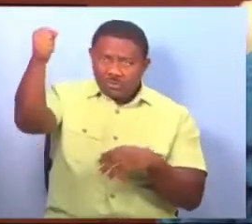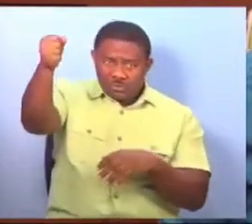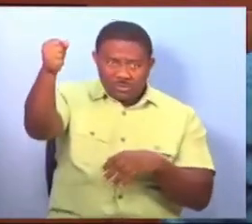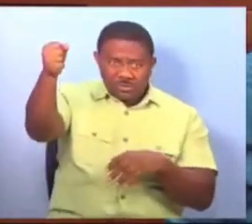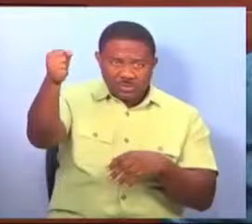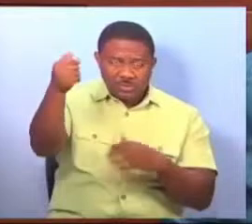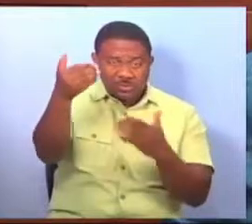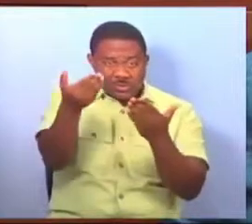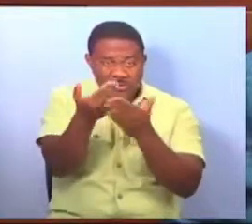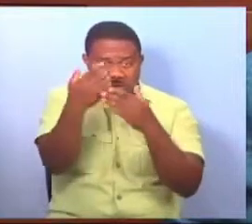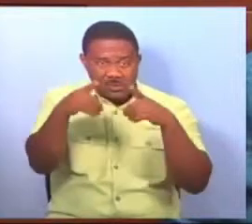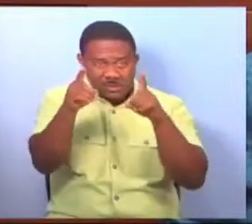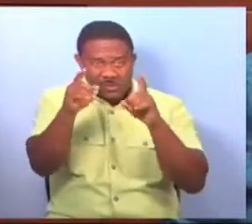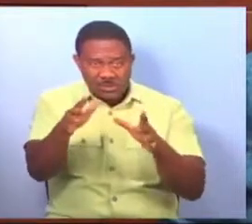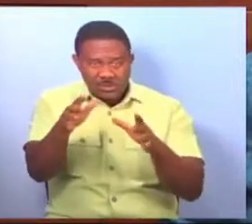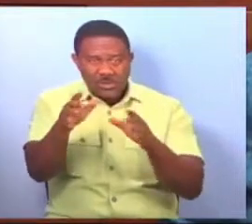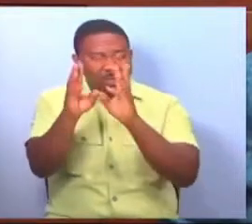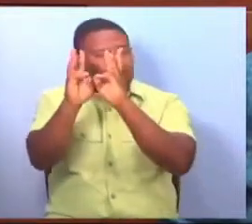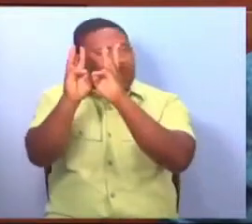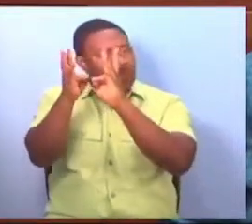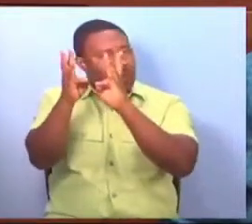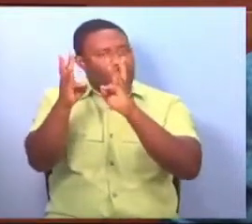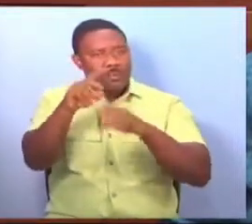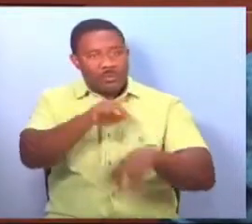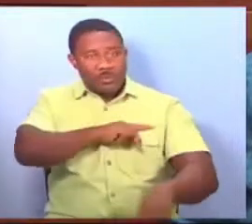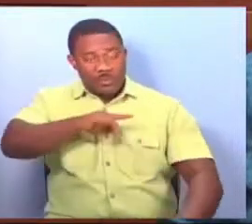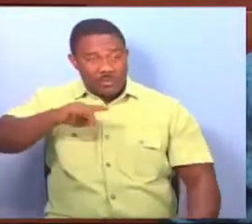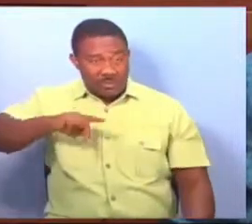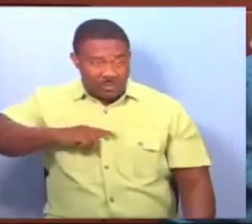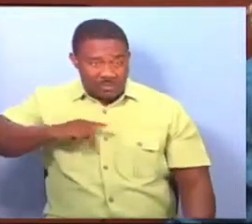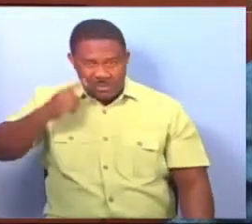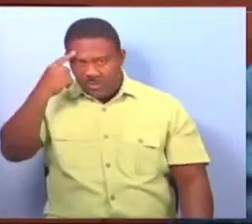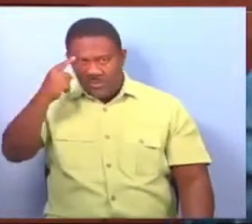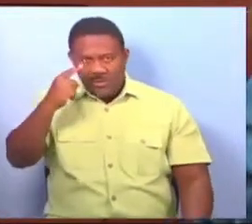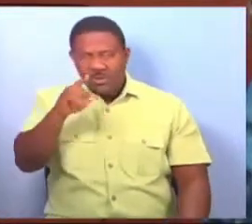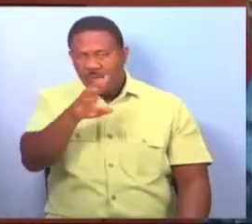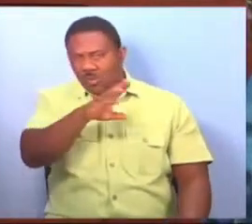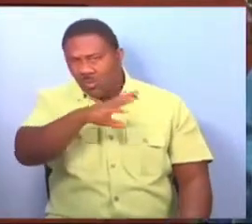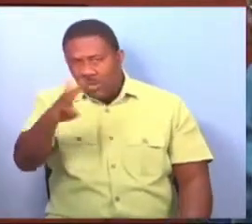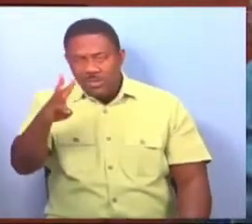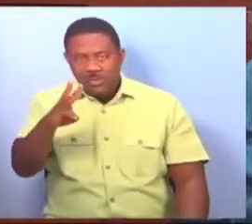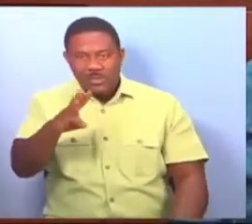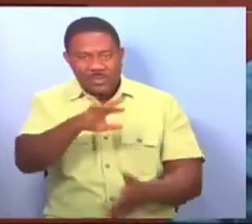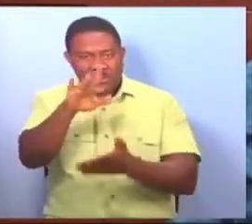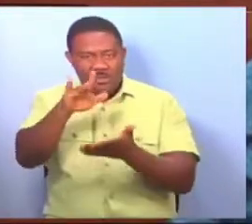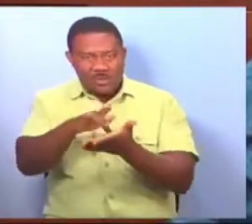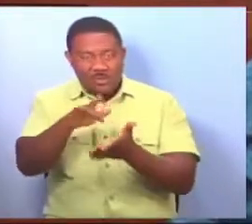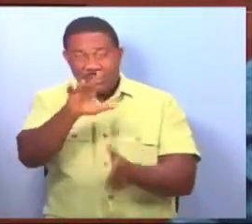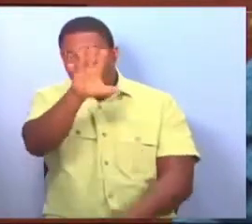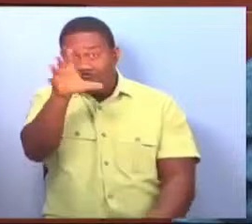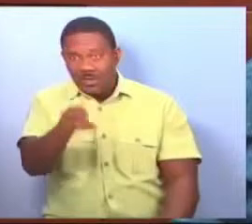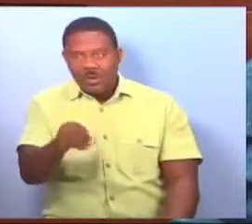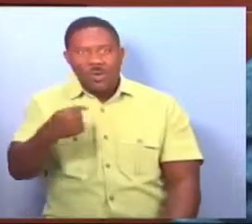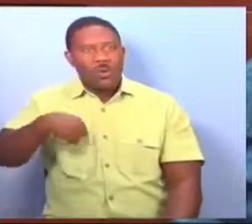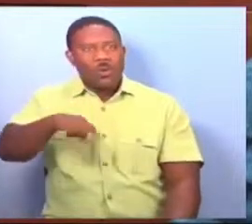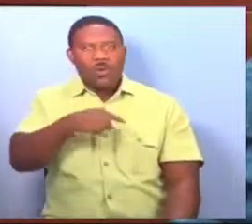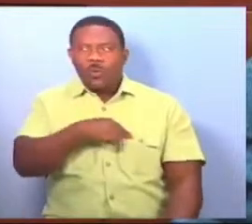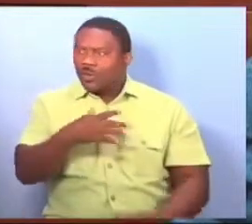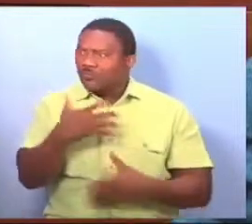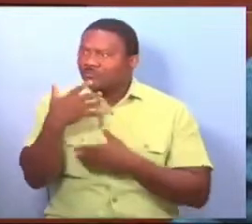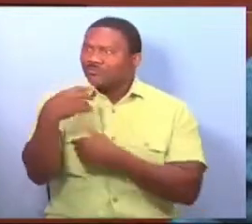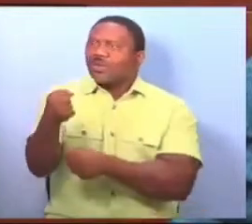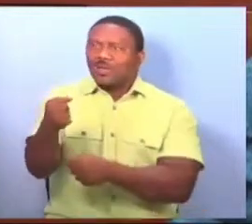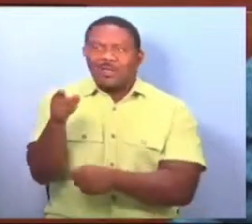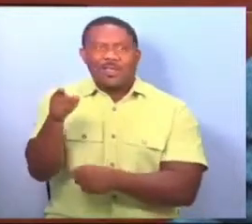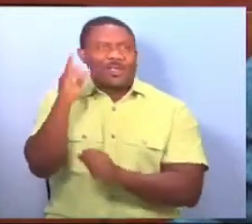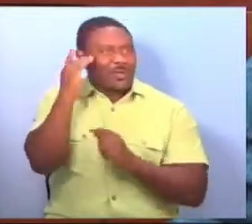as the new Director for Climate Parliament for the West and Central Africa. We have every confidence in his ability to